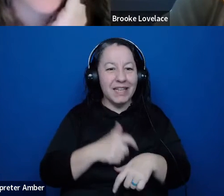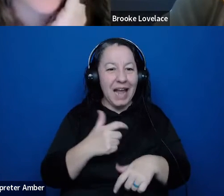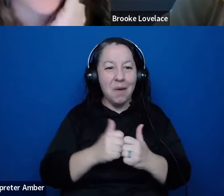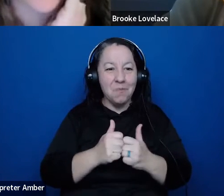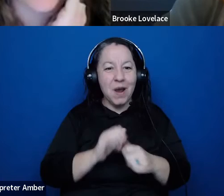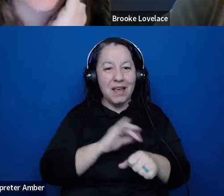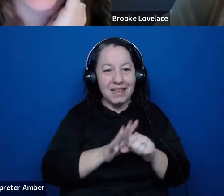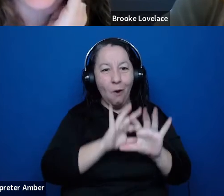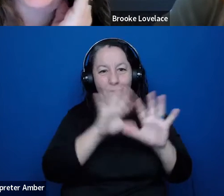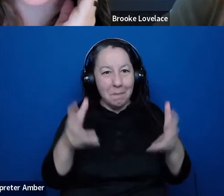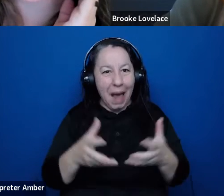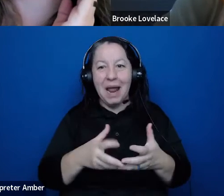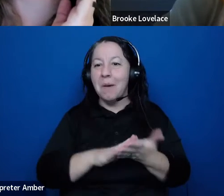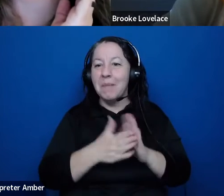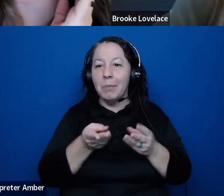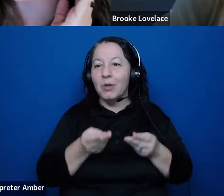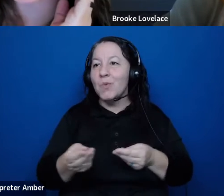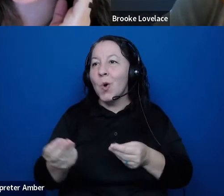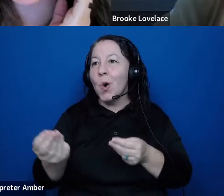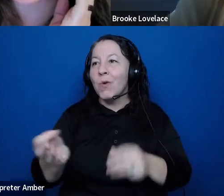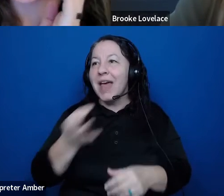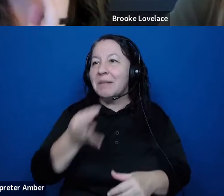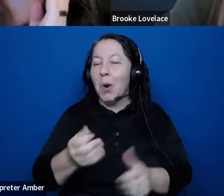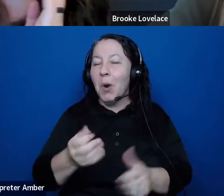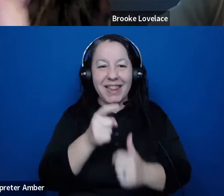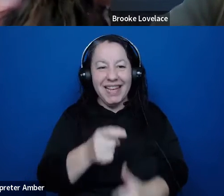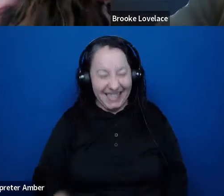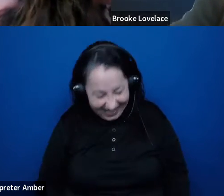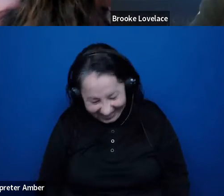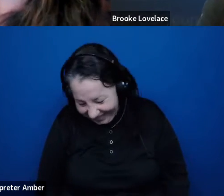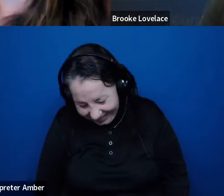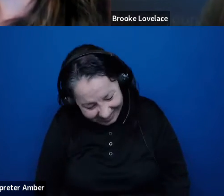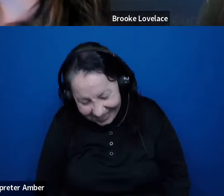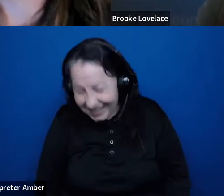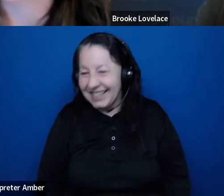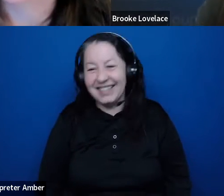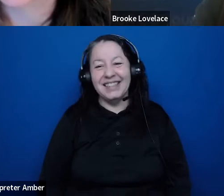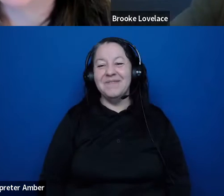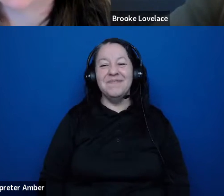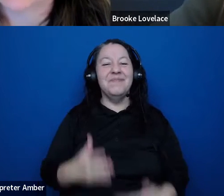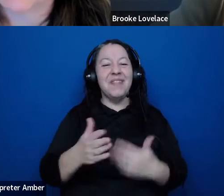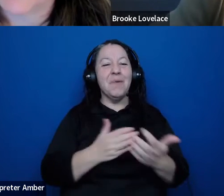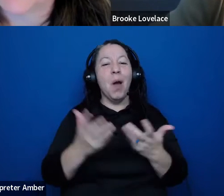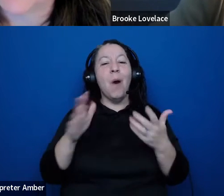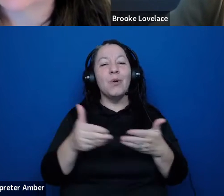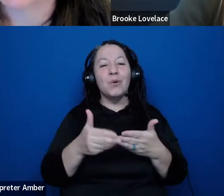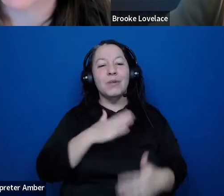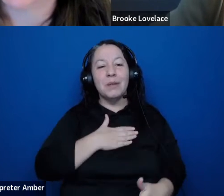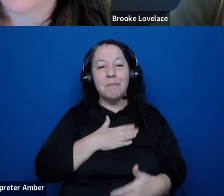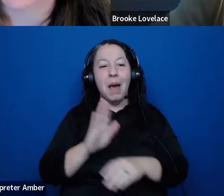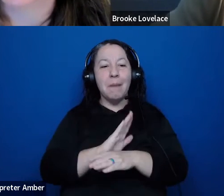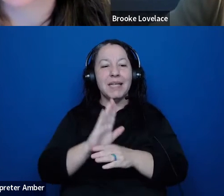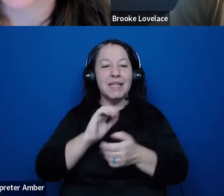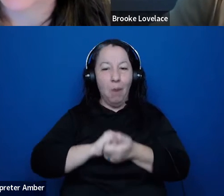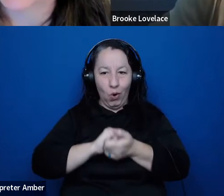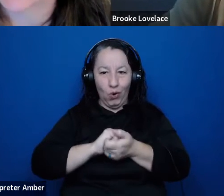would actually be whizzes at this now, but I wanted to introduce my business partner. Some of you have